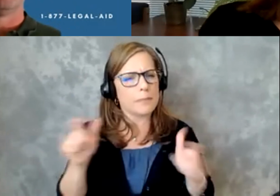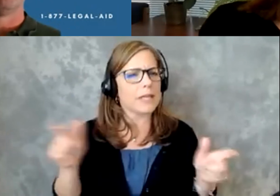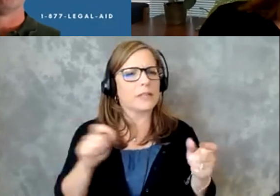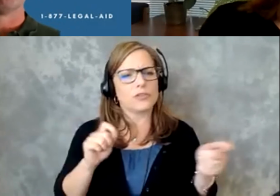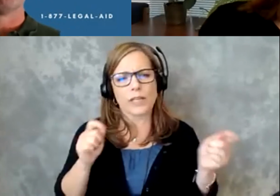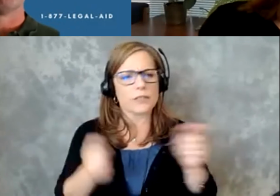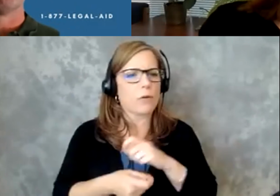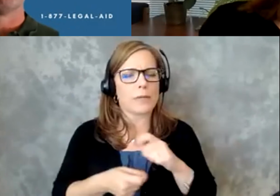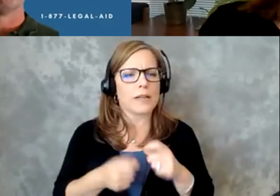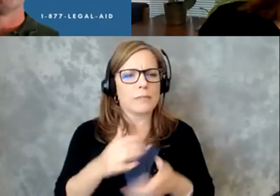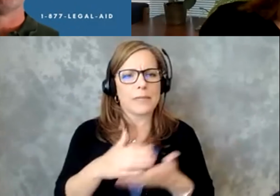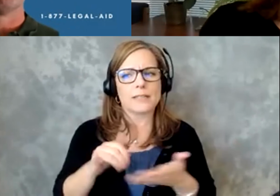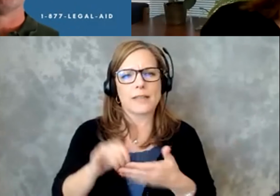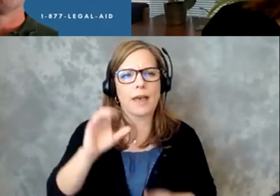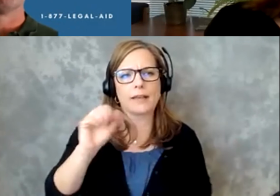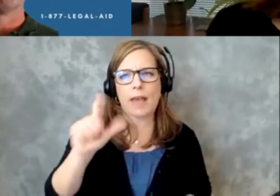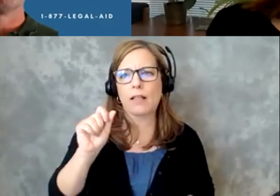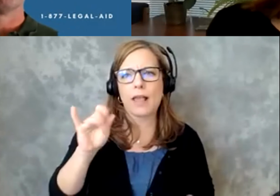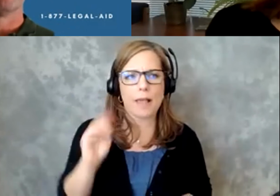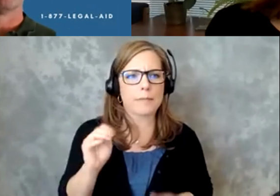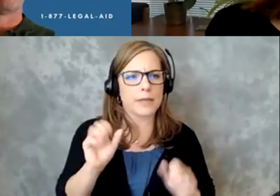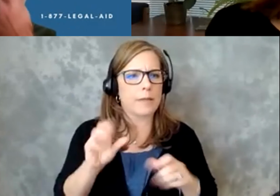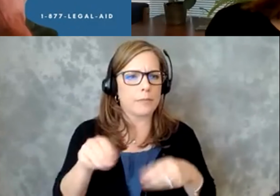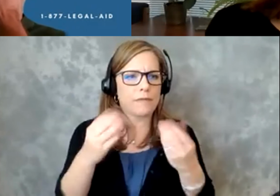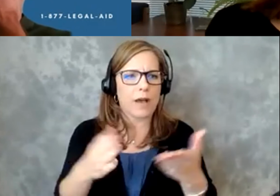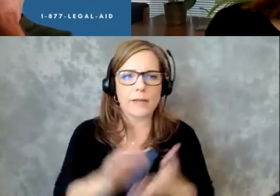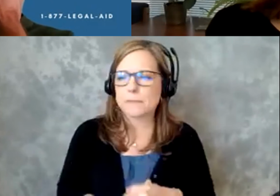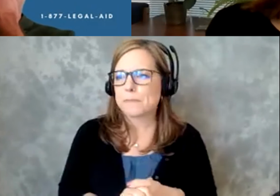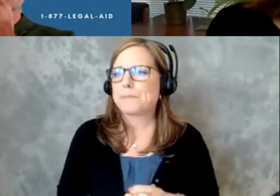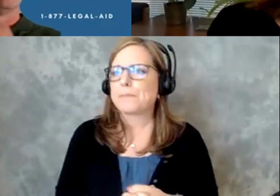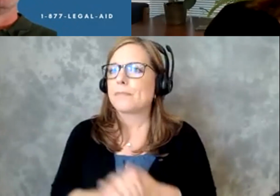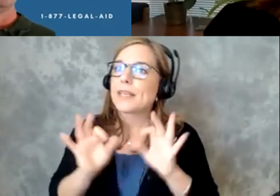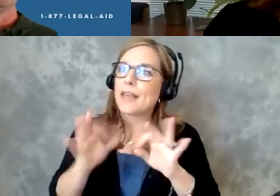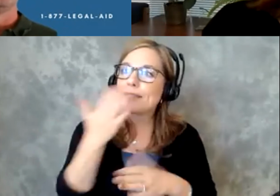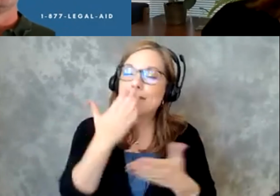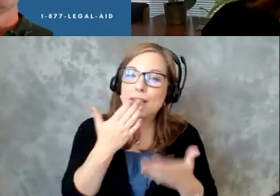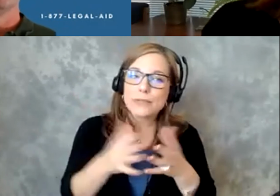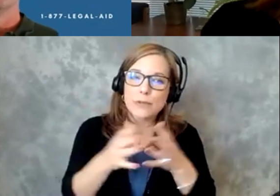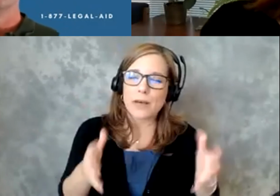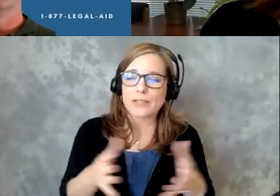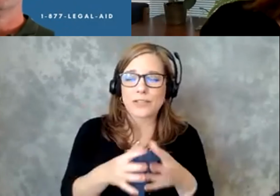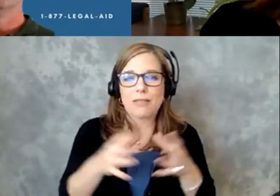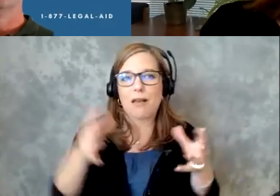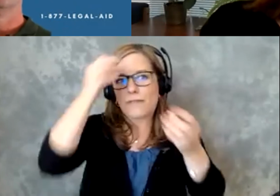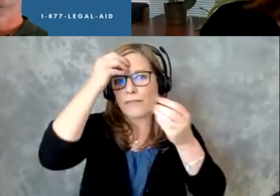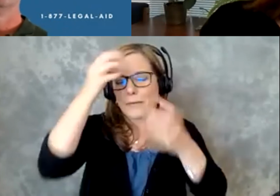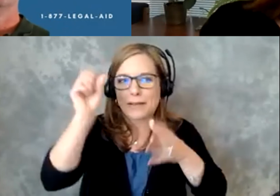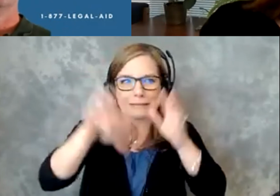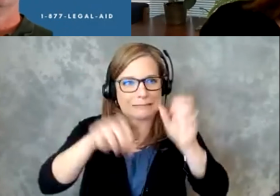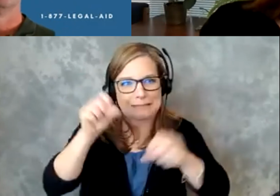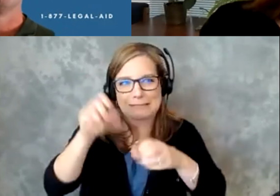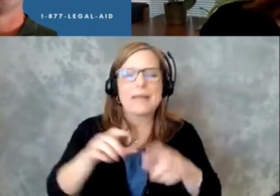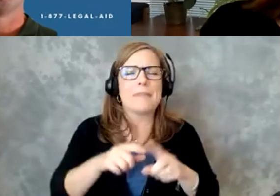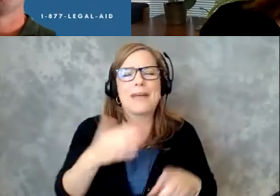provide. Great, thank you so much. It's a lot to cover, but thank you so much to all of you for being as concise